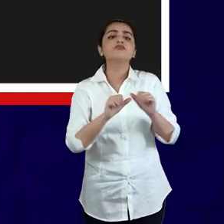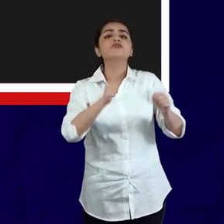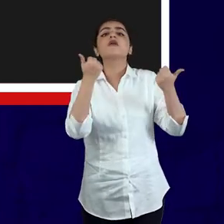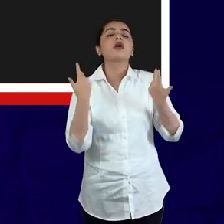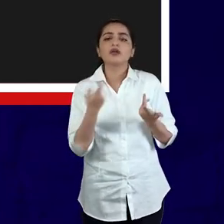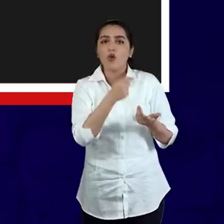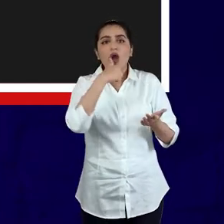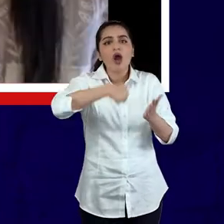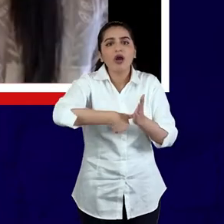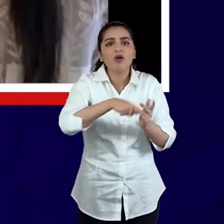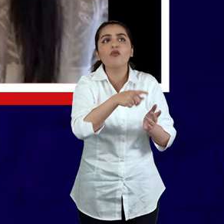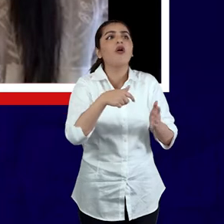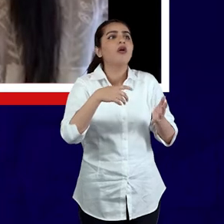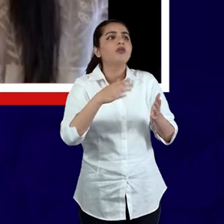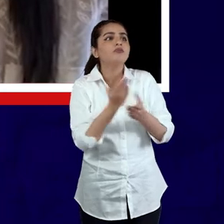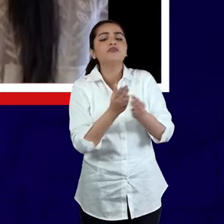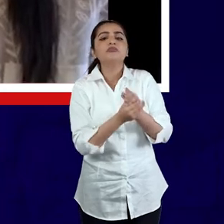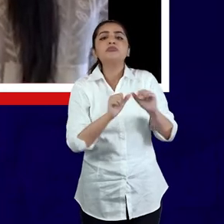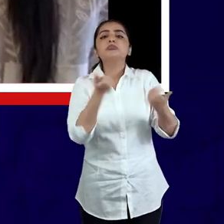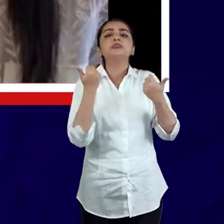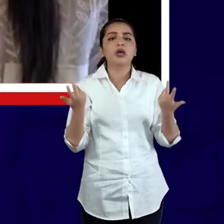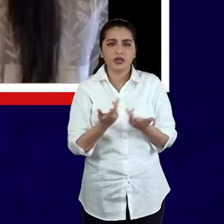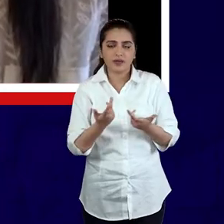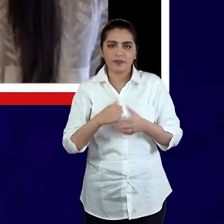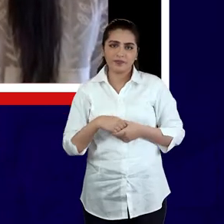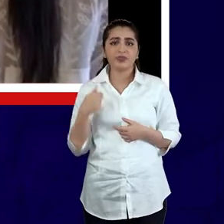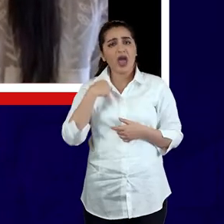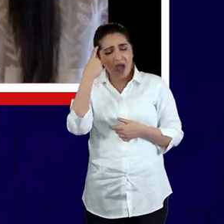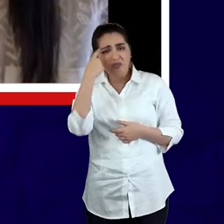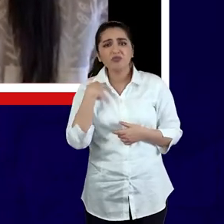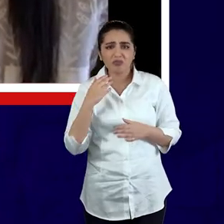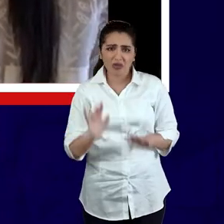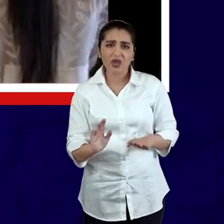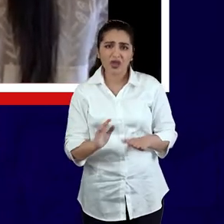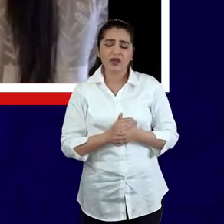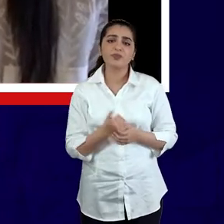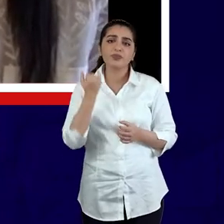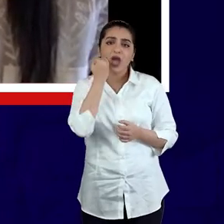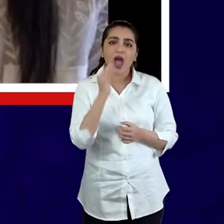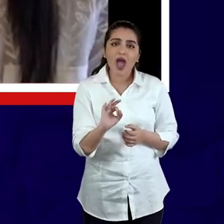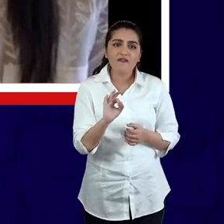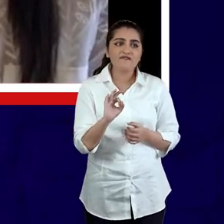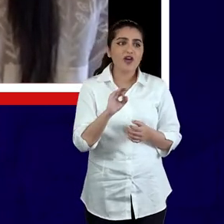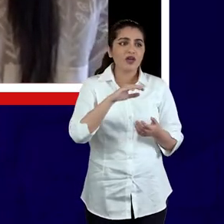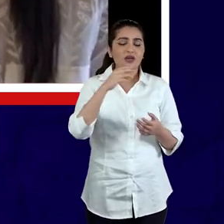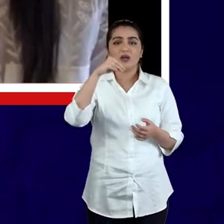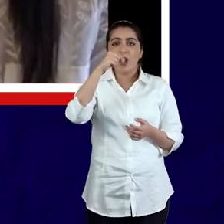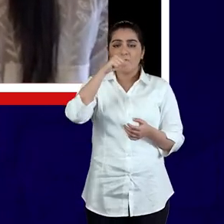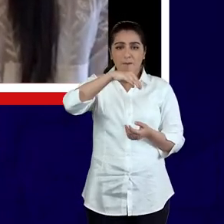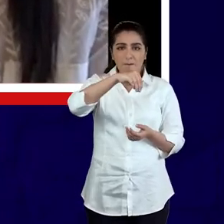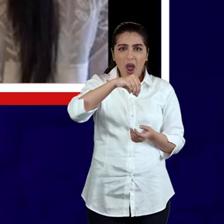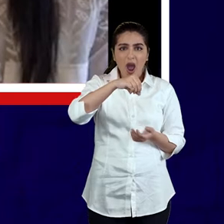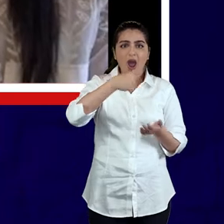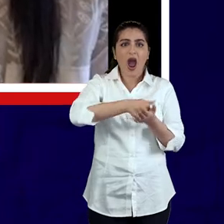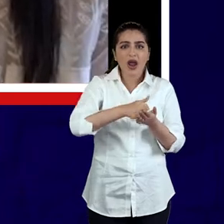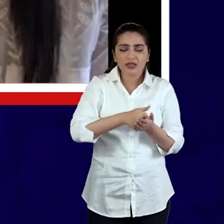were going to do it, you know? And you said, I knew that if they could mix flour and water to make roti, they could